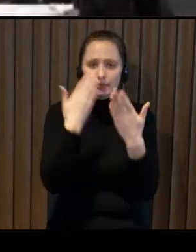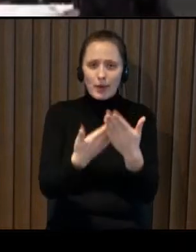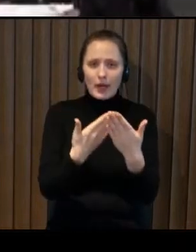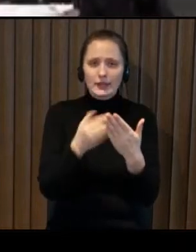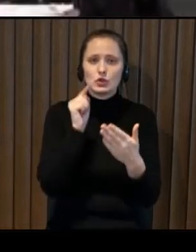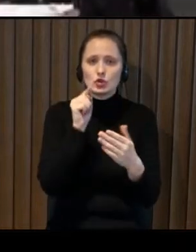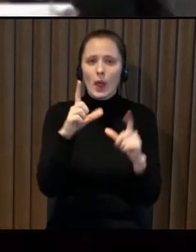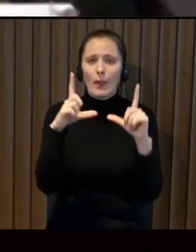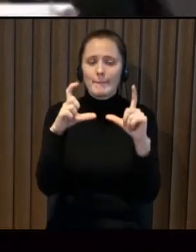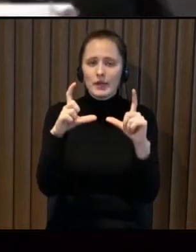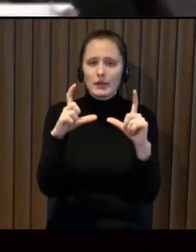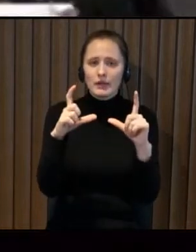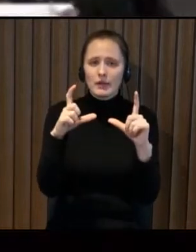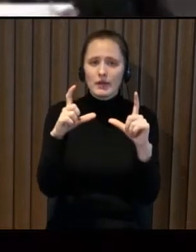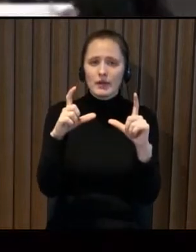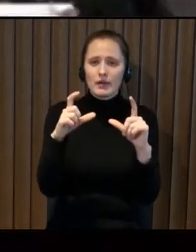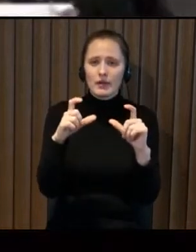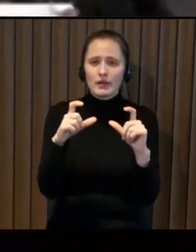If I show you this picture,